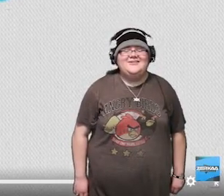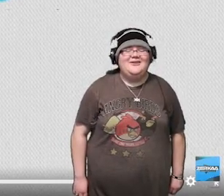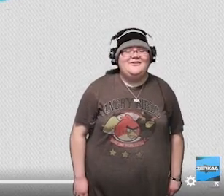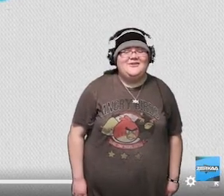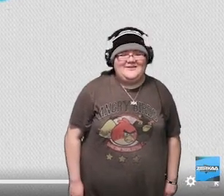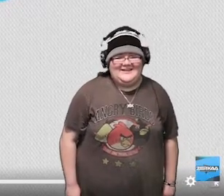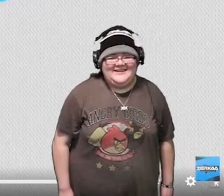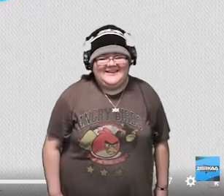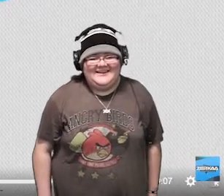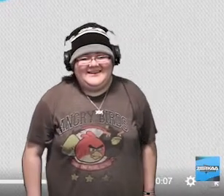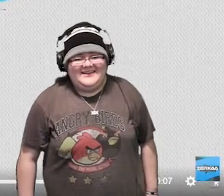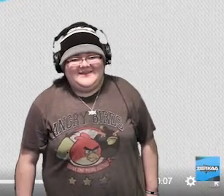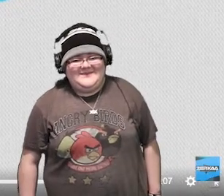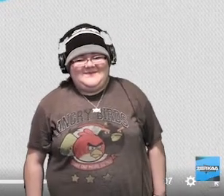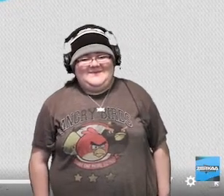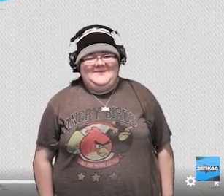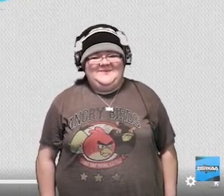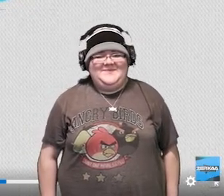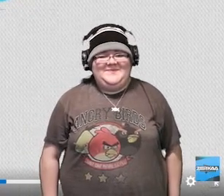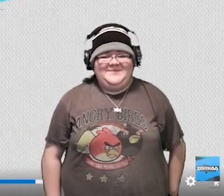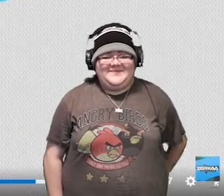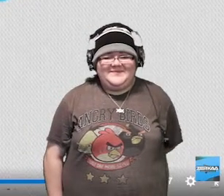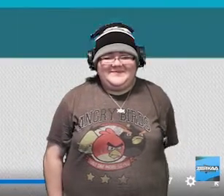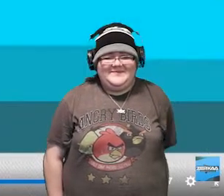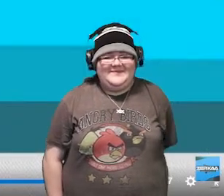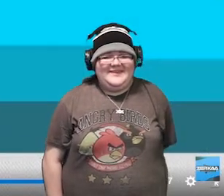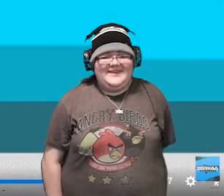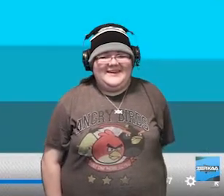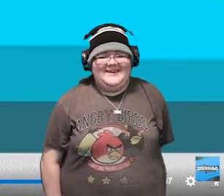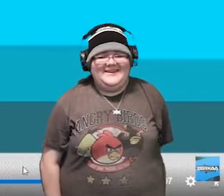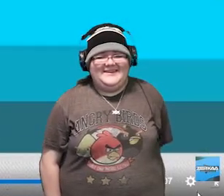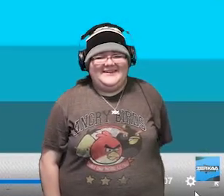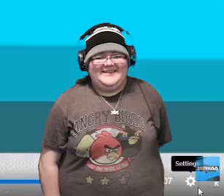Dear. That's so I'm cool. Sure of the text. I like the animation of the head, though.